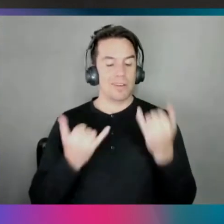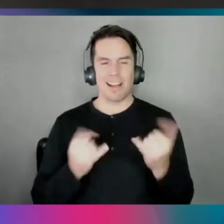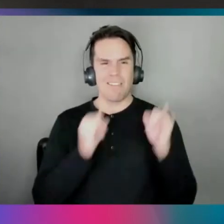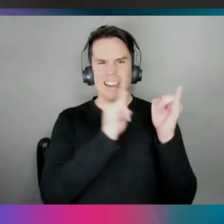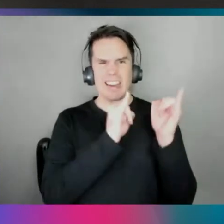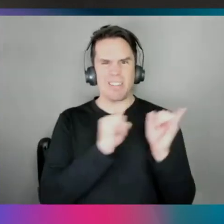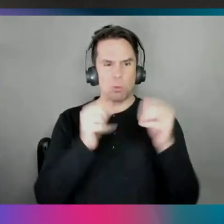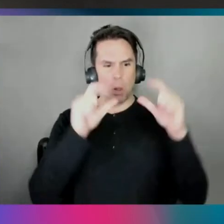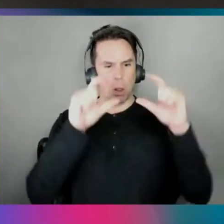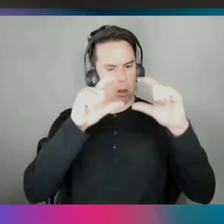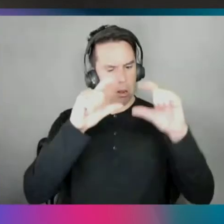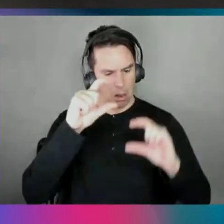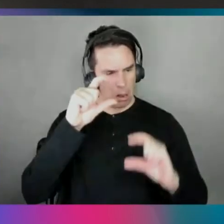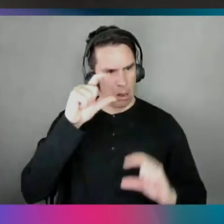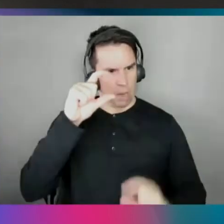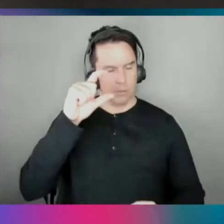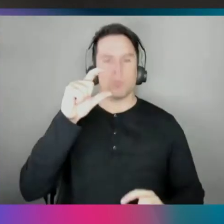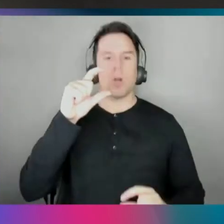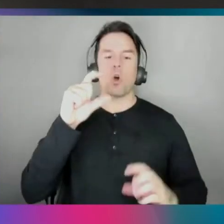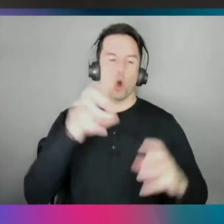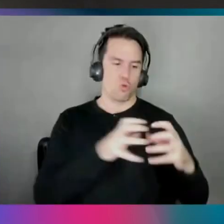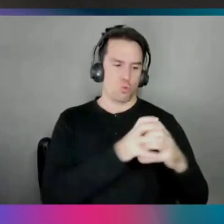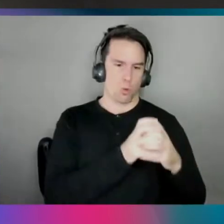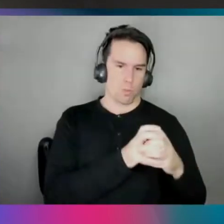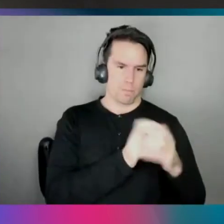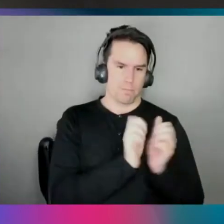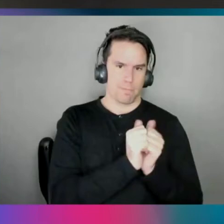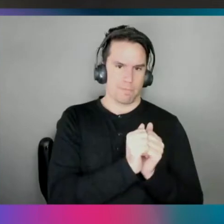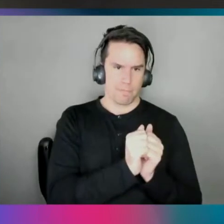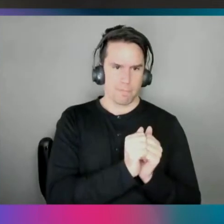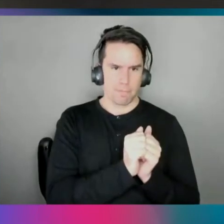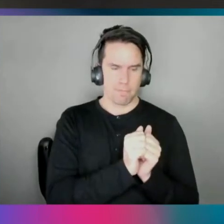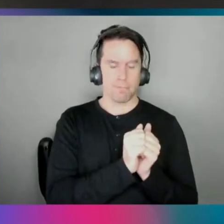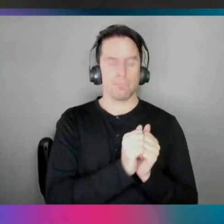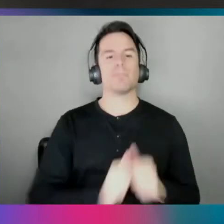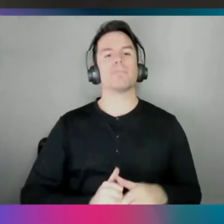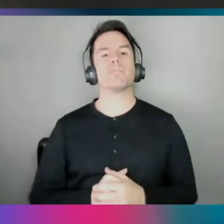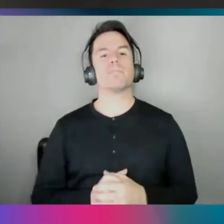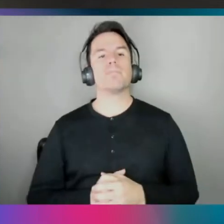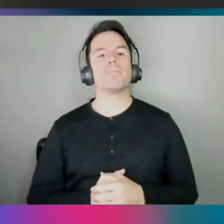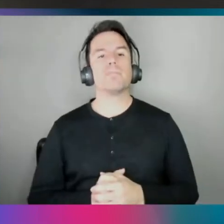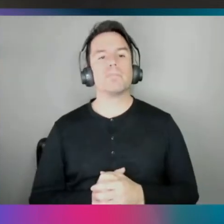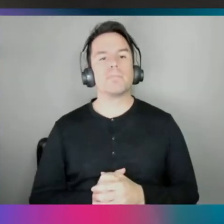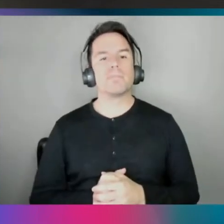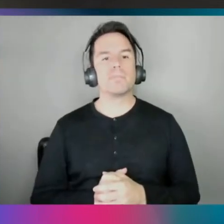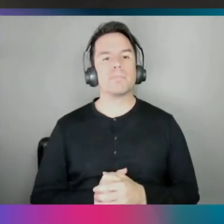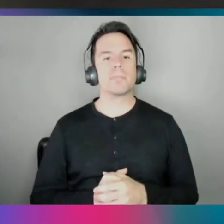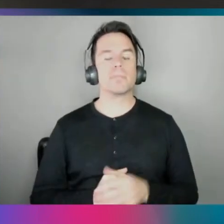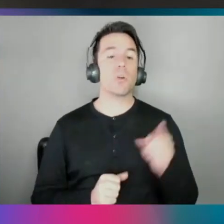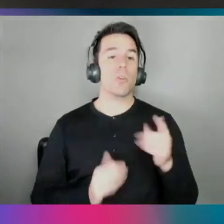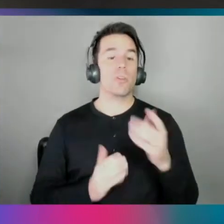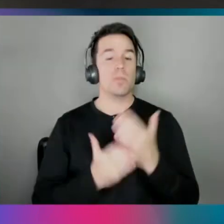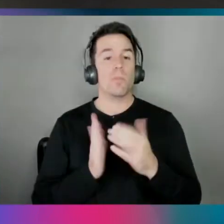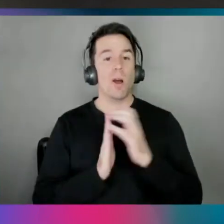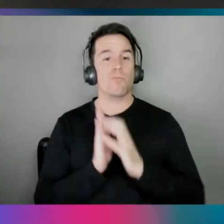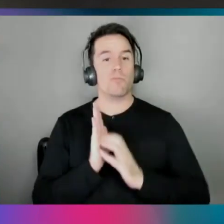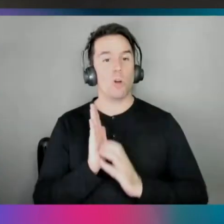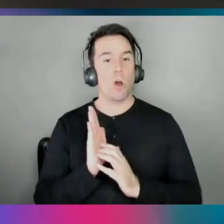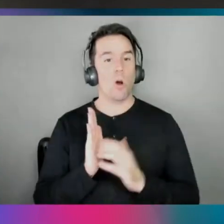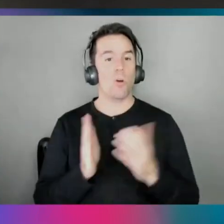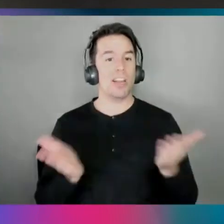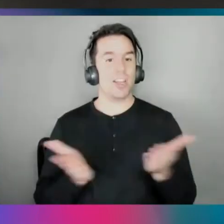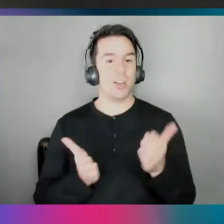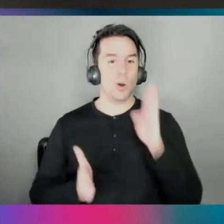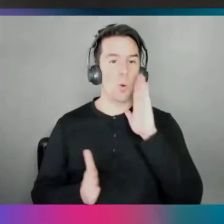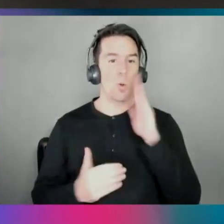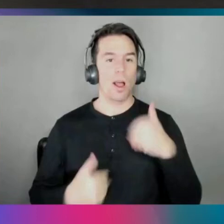Okay. And this where. So where some of the different aspects of, like here we're going to do the one-hot